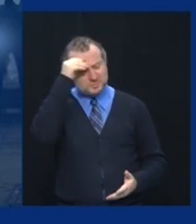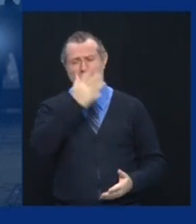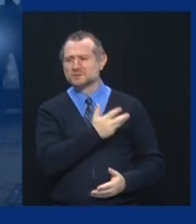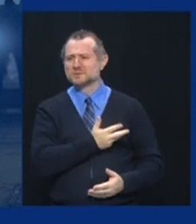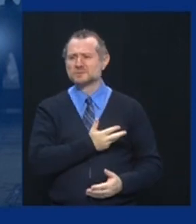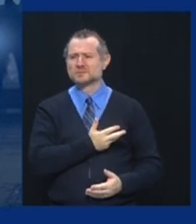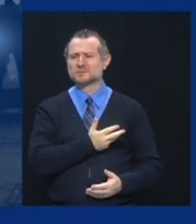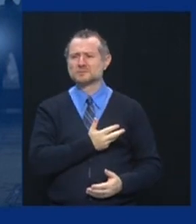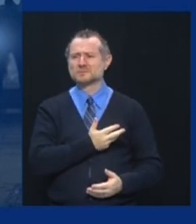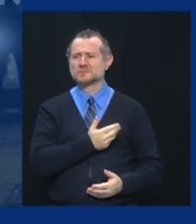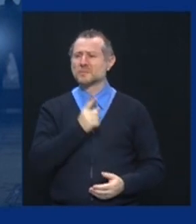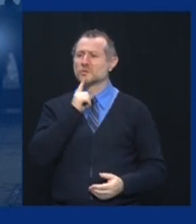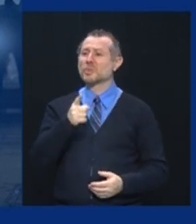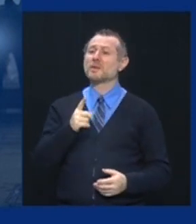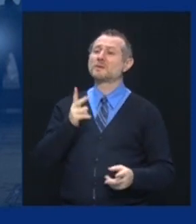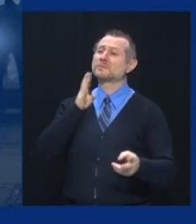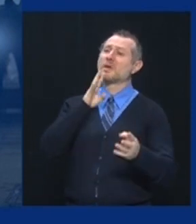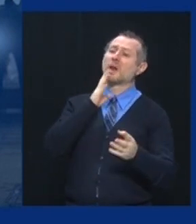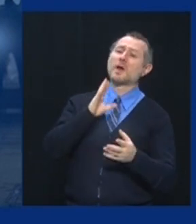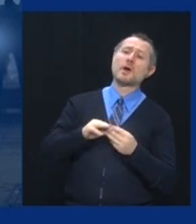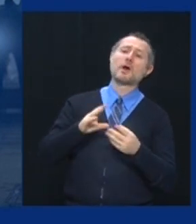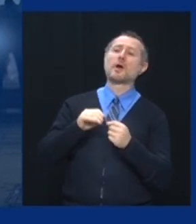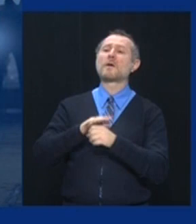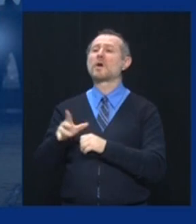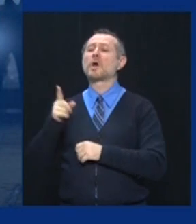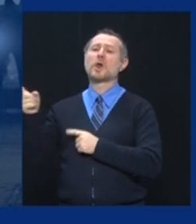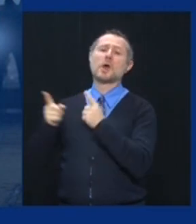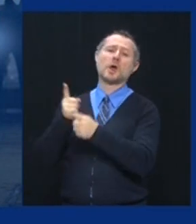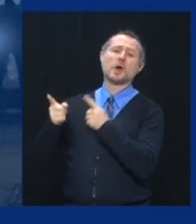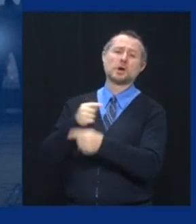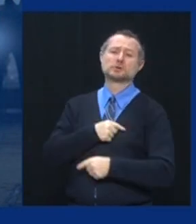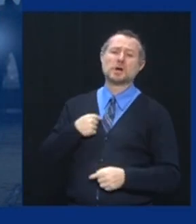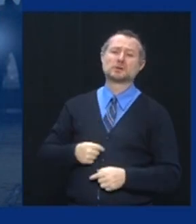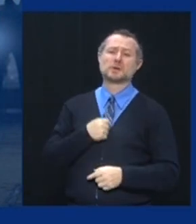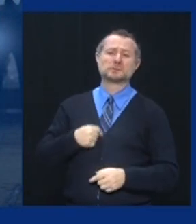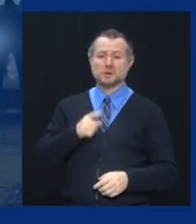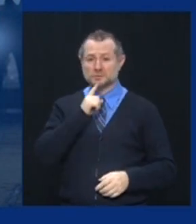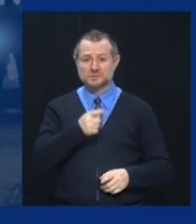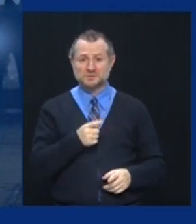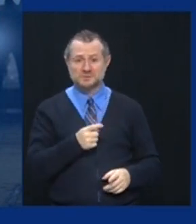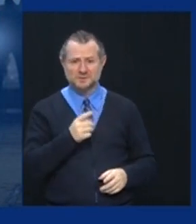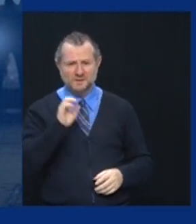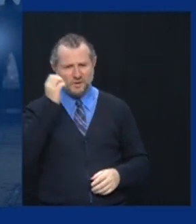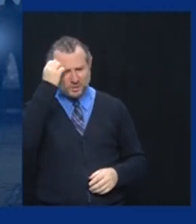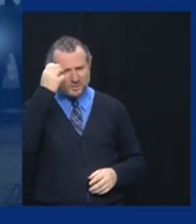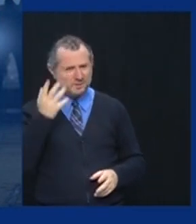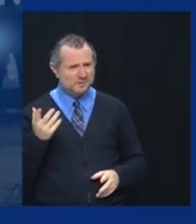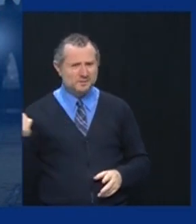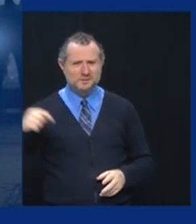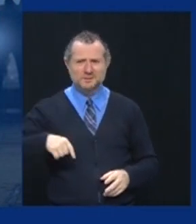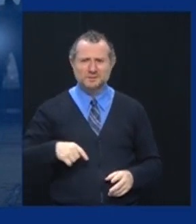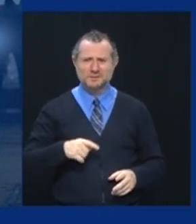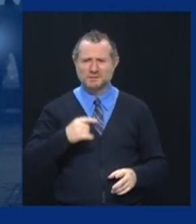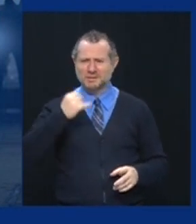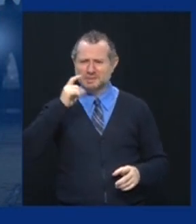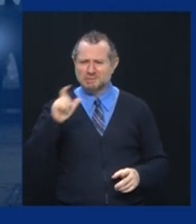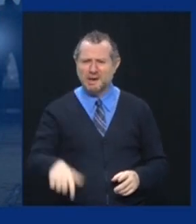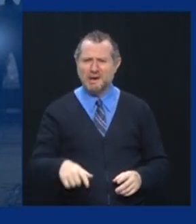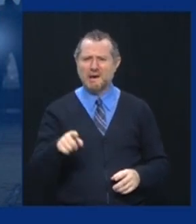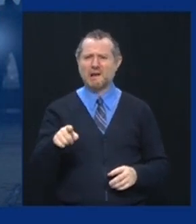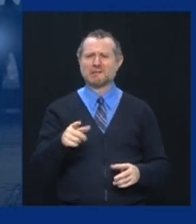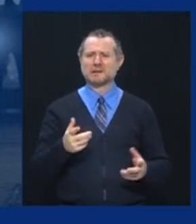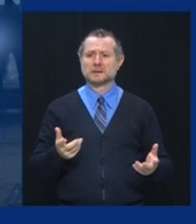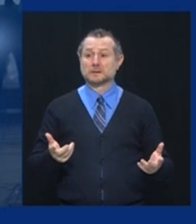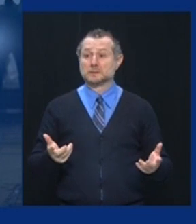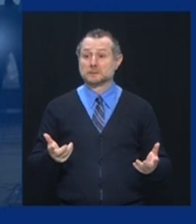China. The virus went to Europe. It was in Italy. It was in the UK. People got on a plane, came to New York. And